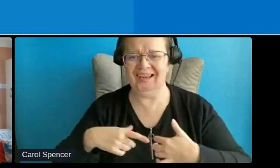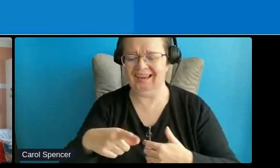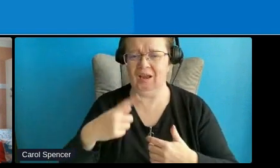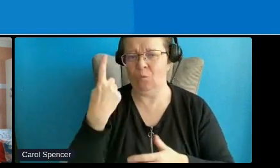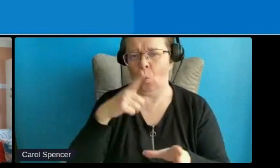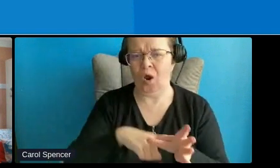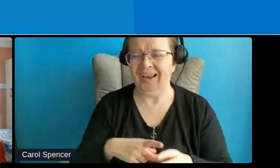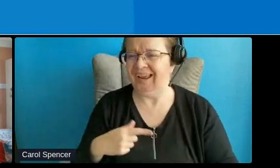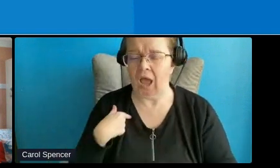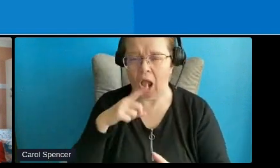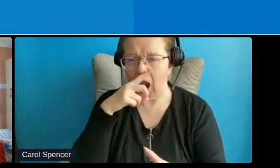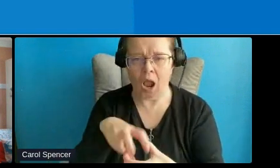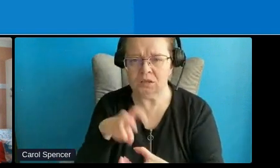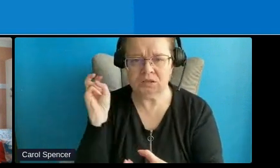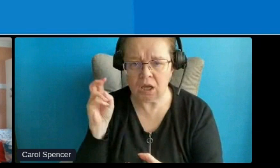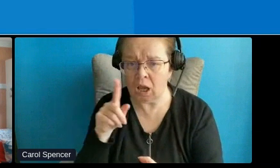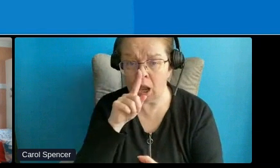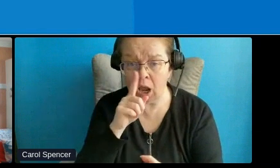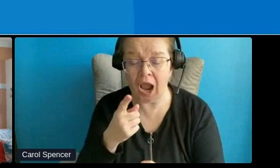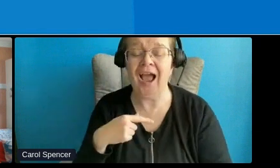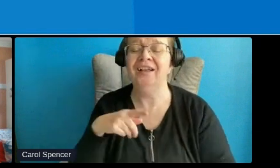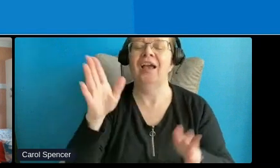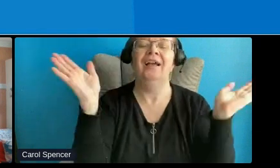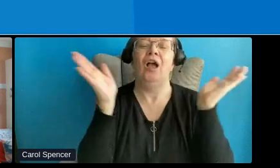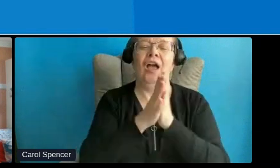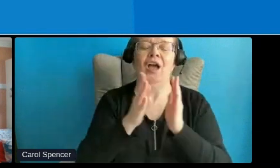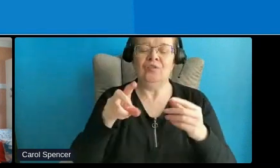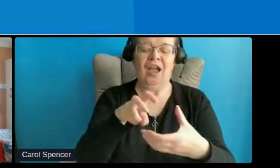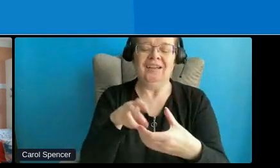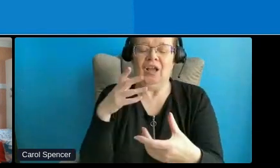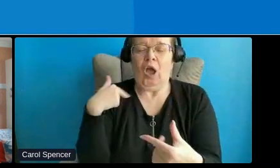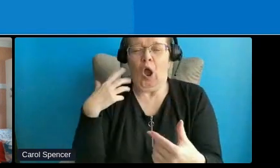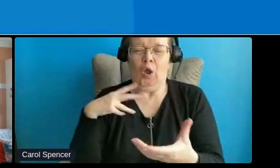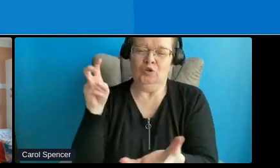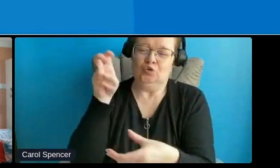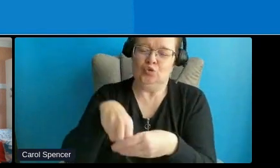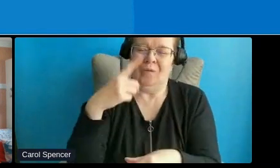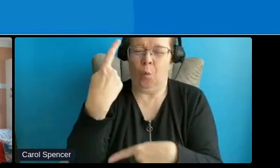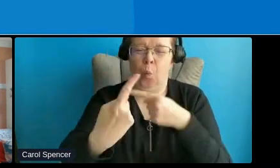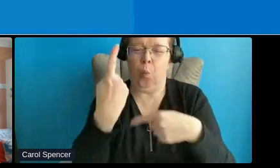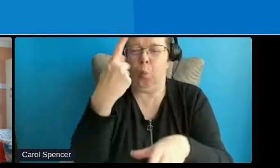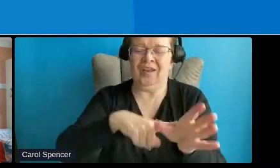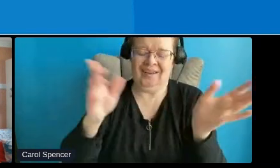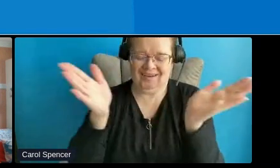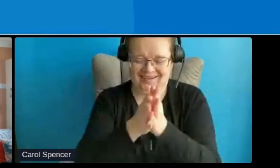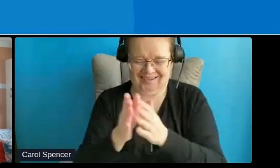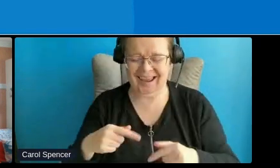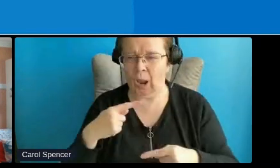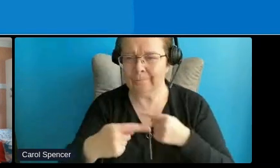that you can't actually read your meter or submit your meter readings online because the website's inaccessible.